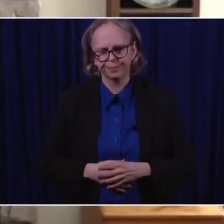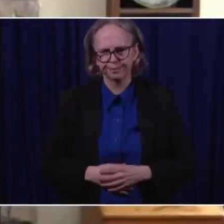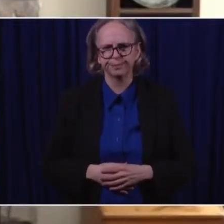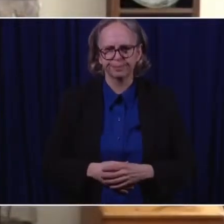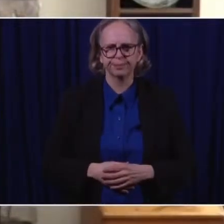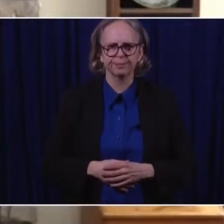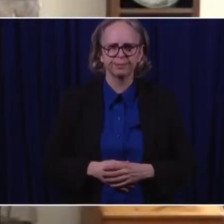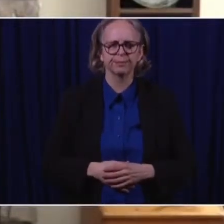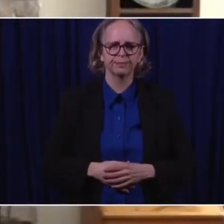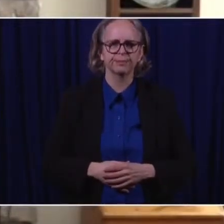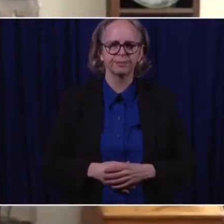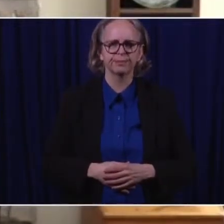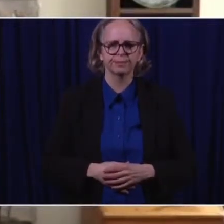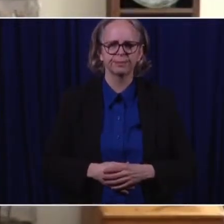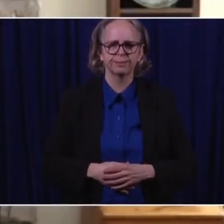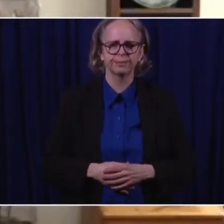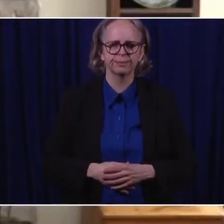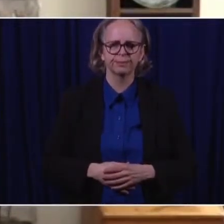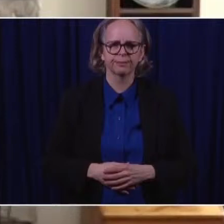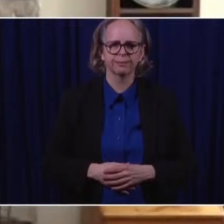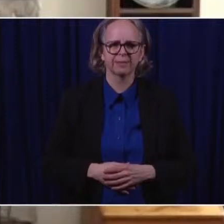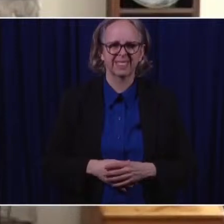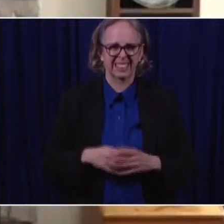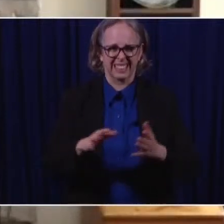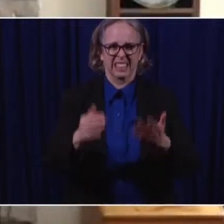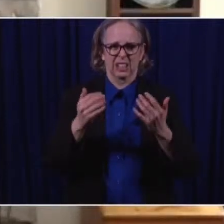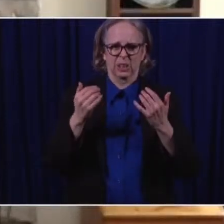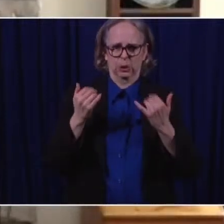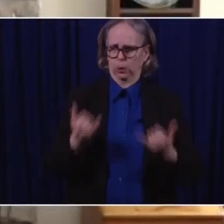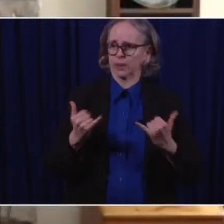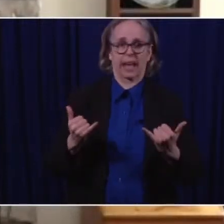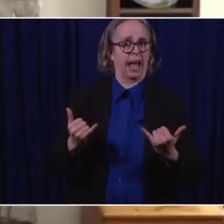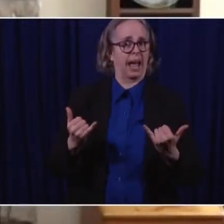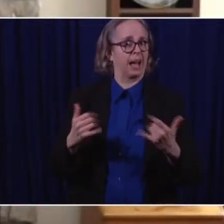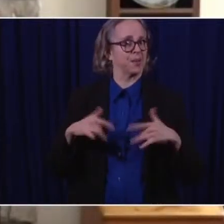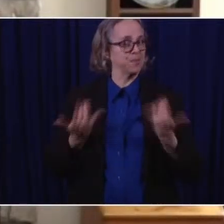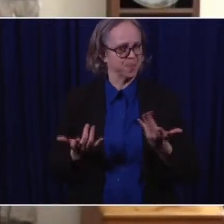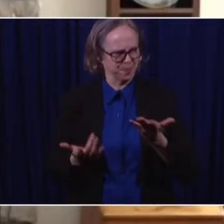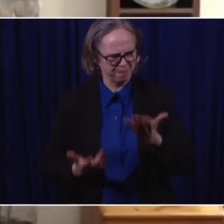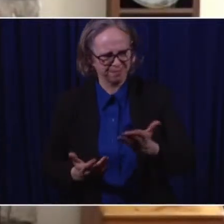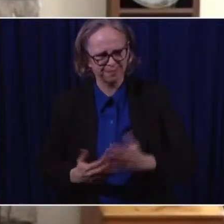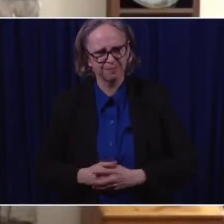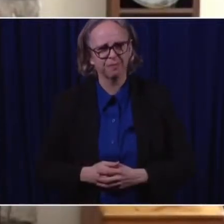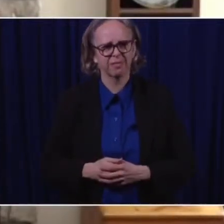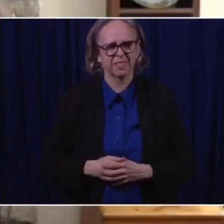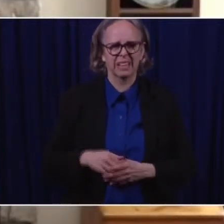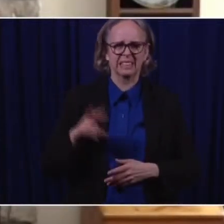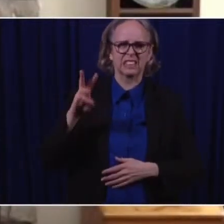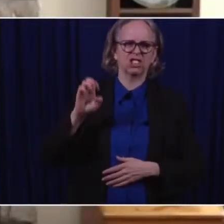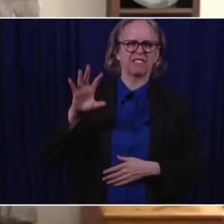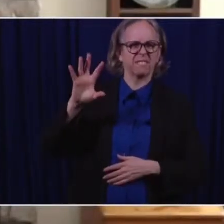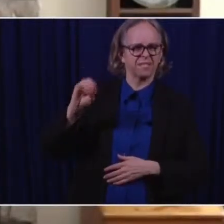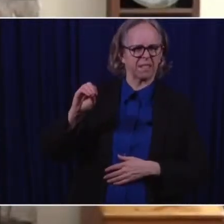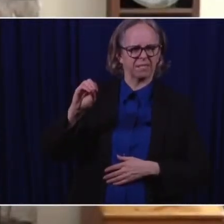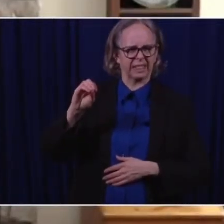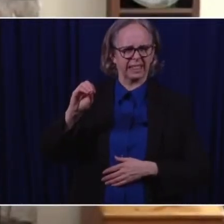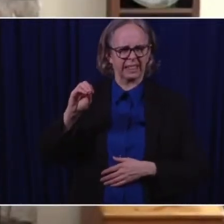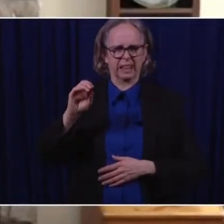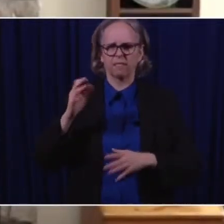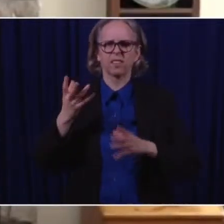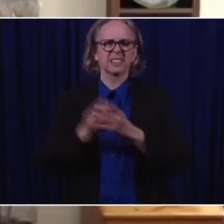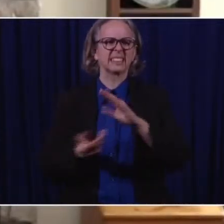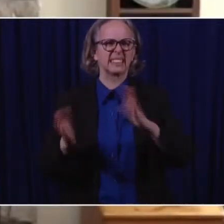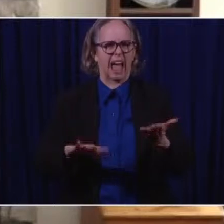We believe that for today, approximately 650 of these deaths are from the reconciliation that is ongoing. So in other words,